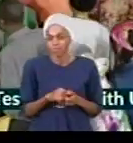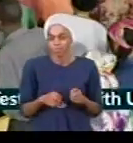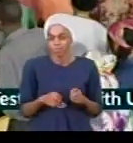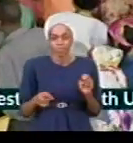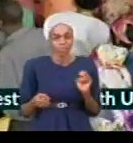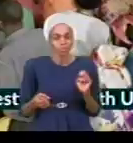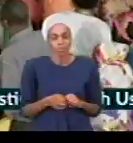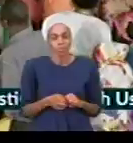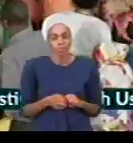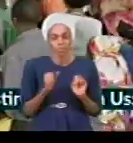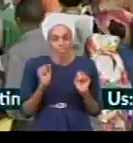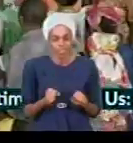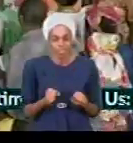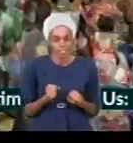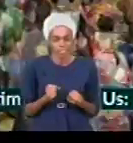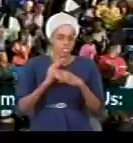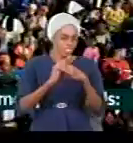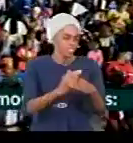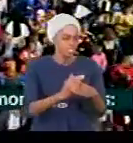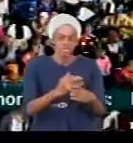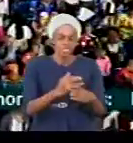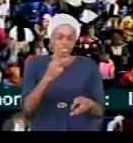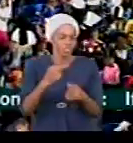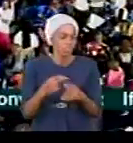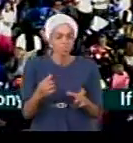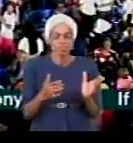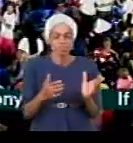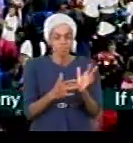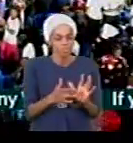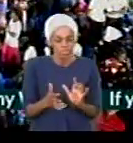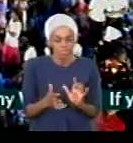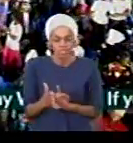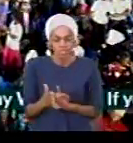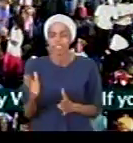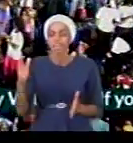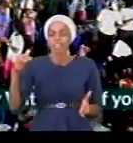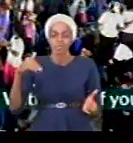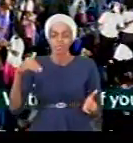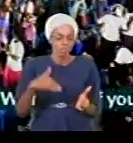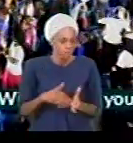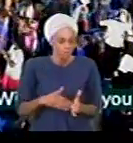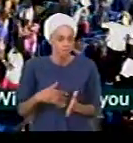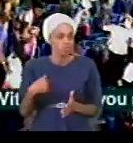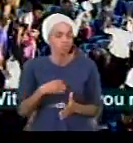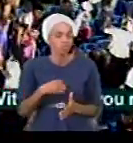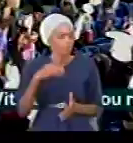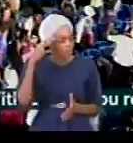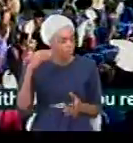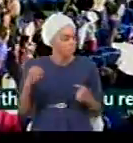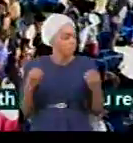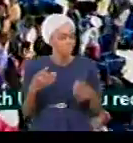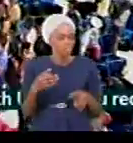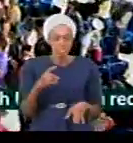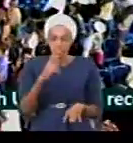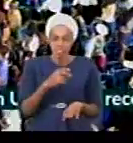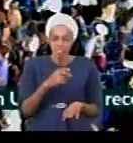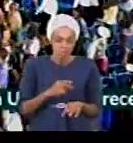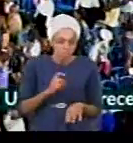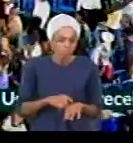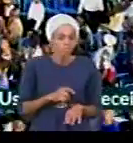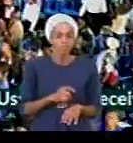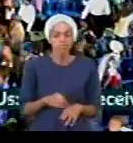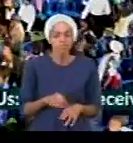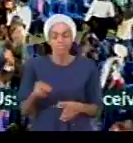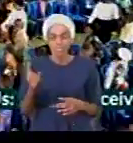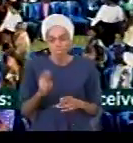you hiding from that prayer for my father and bring them forward bring them forward with another one is